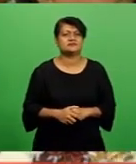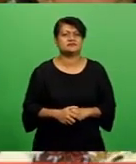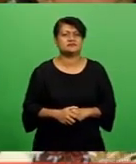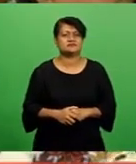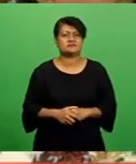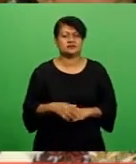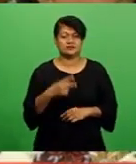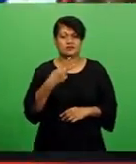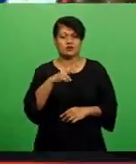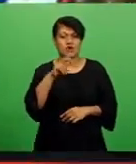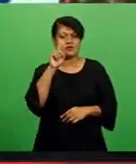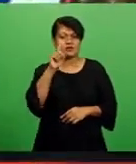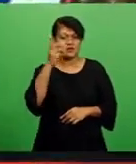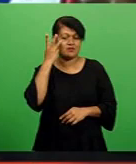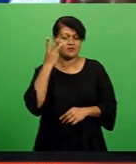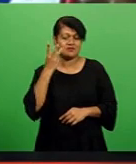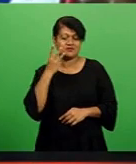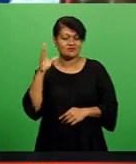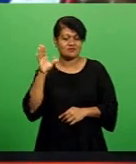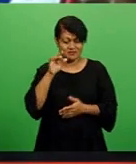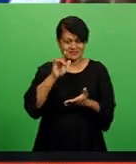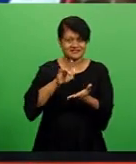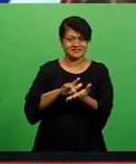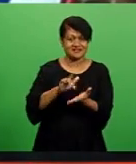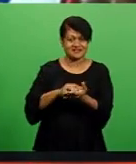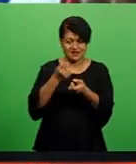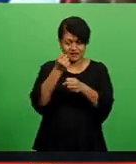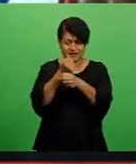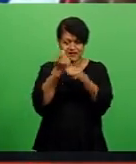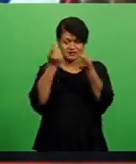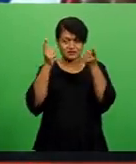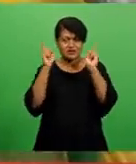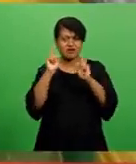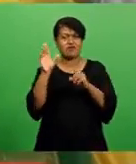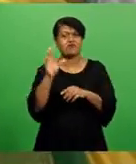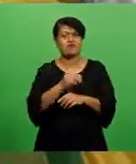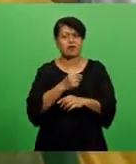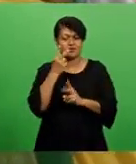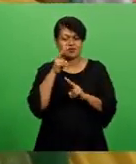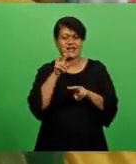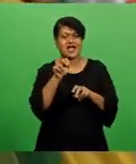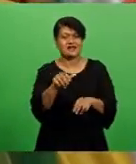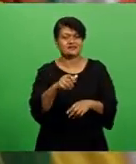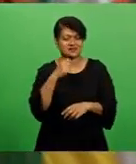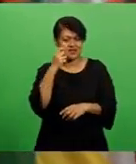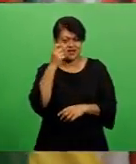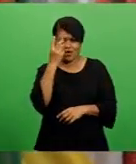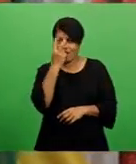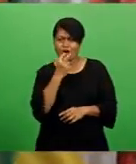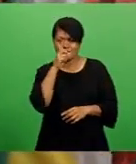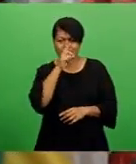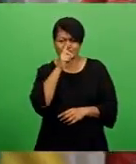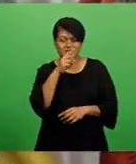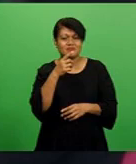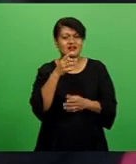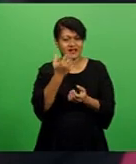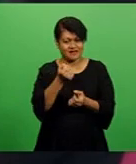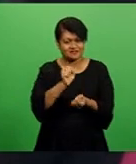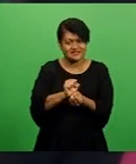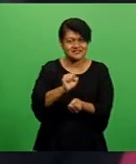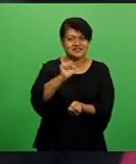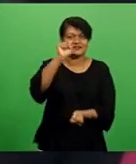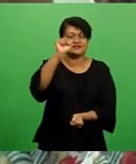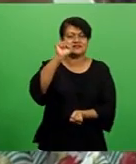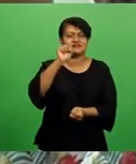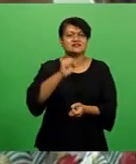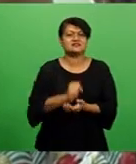21 women from the center today graduated with the Aged Care and Community Care Level 3 certificates accredited by the